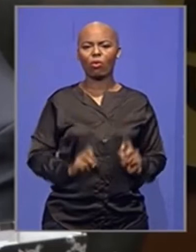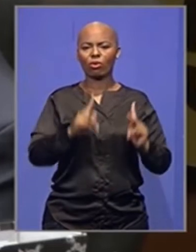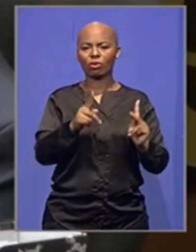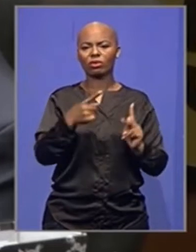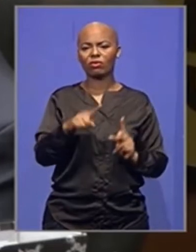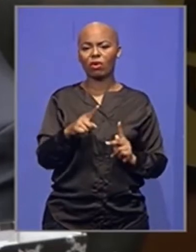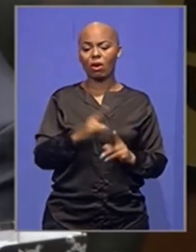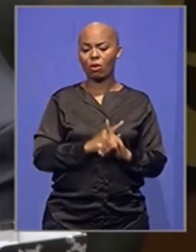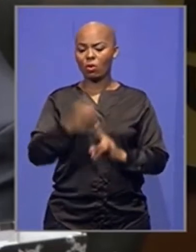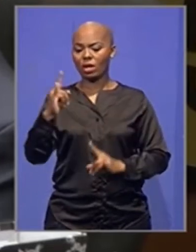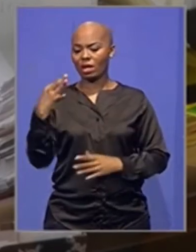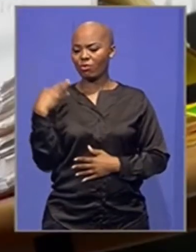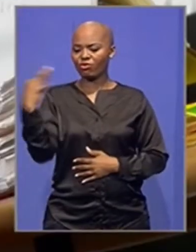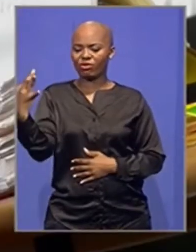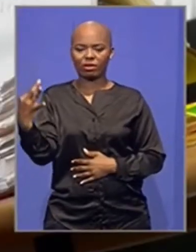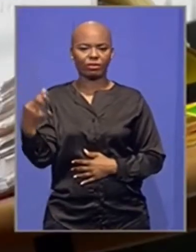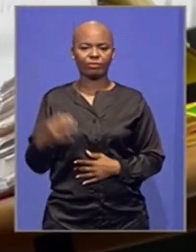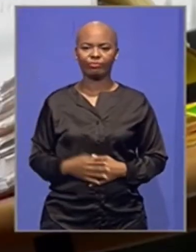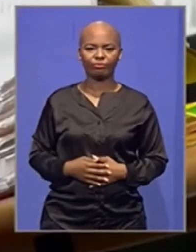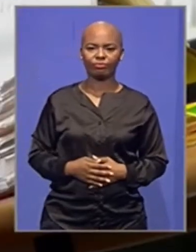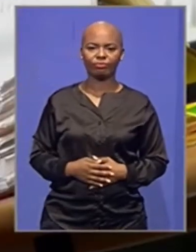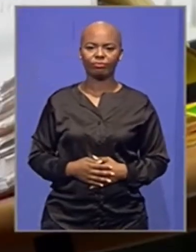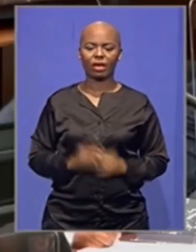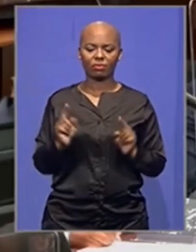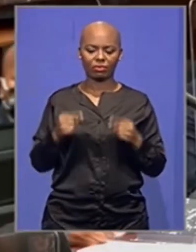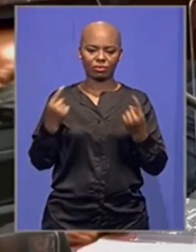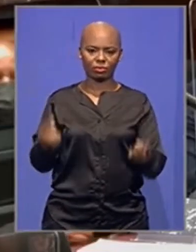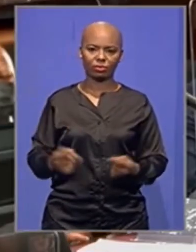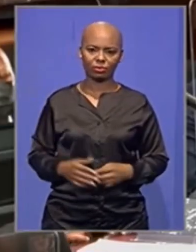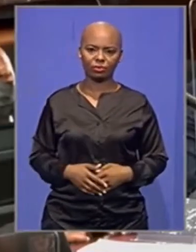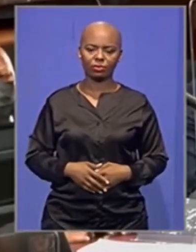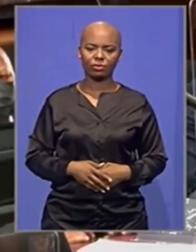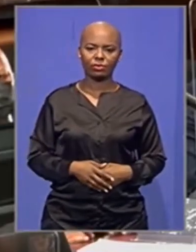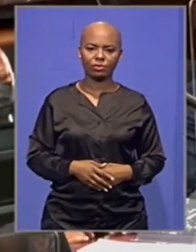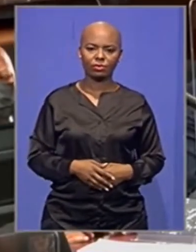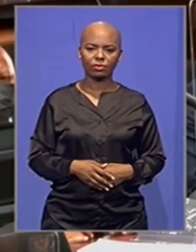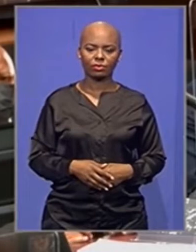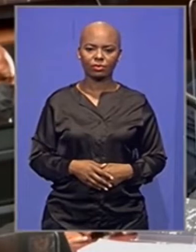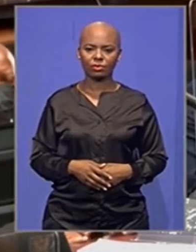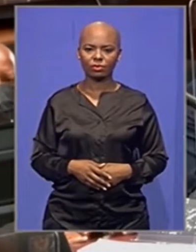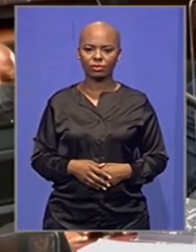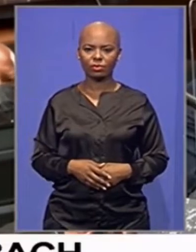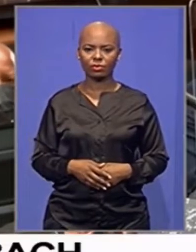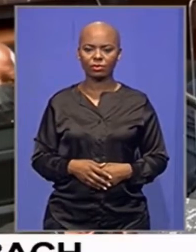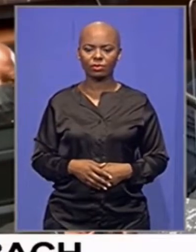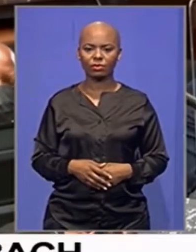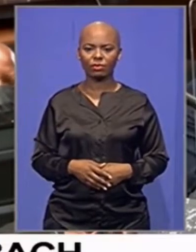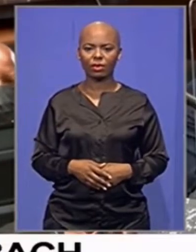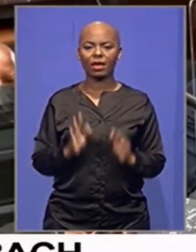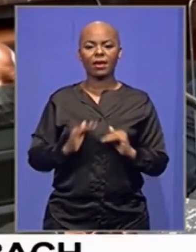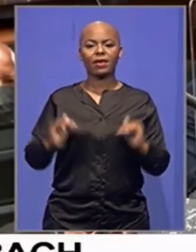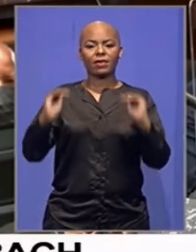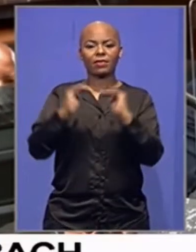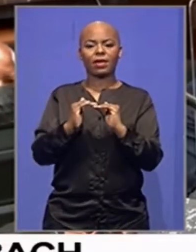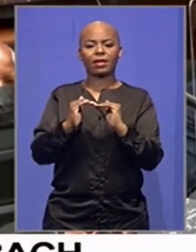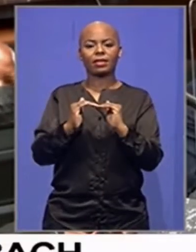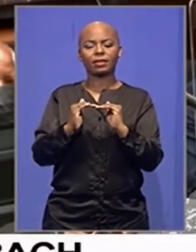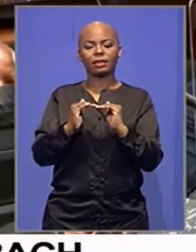hae ya ho fuwa sebaka sa ho ipiletsa. Courts should, within the confines of fairness,